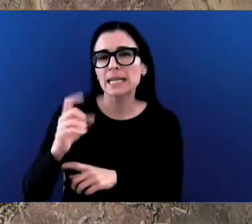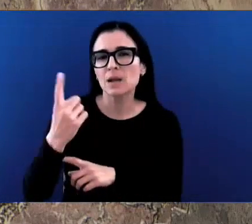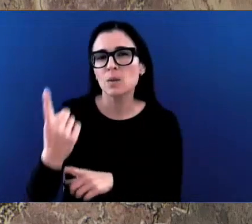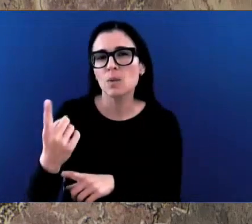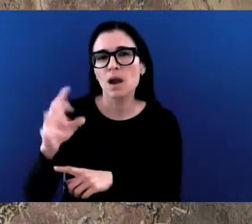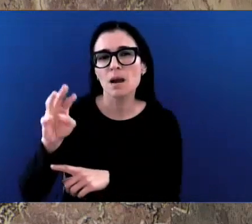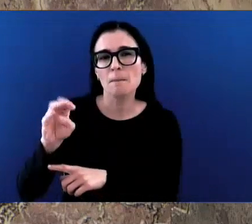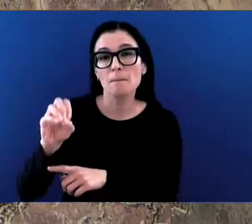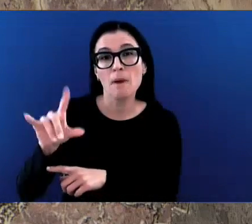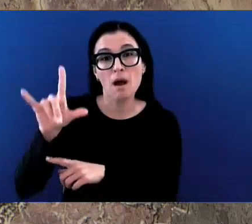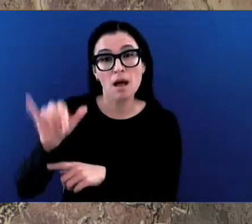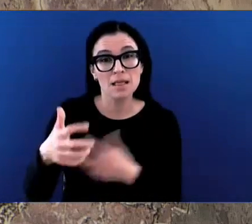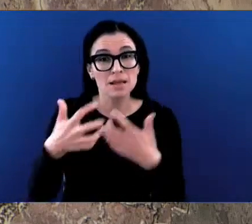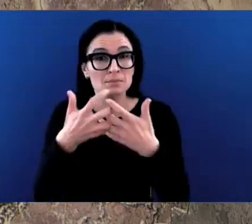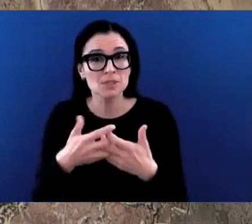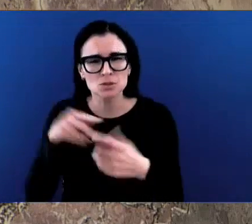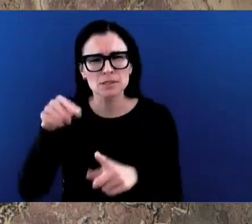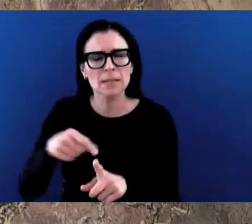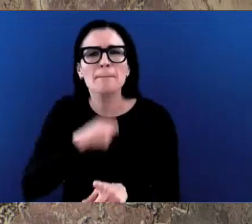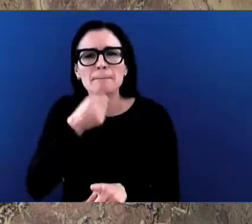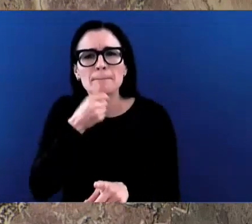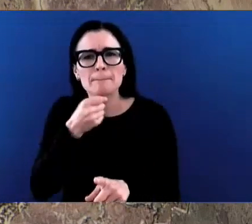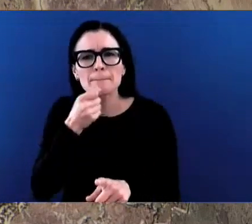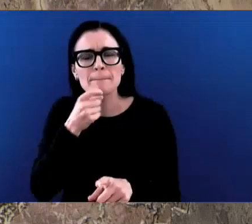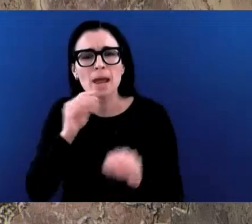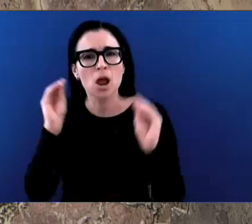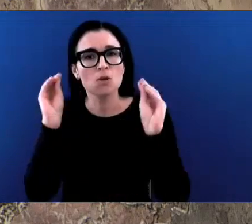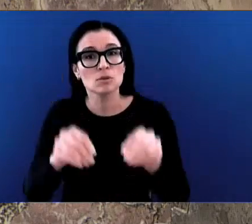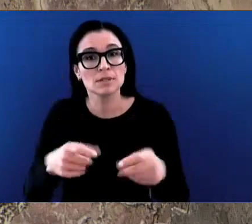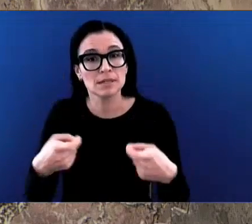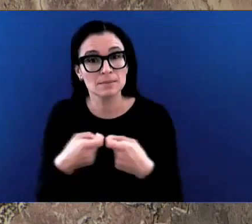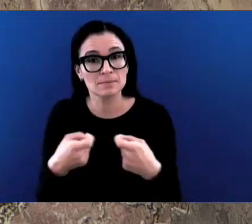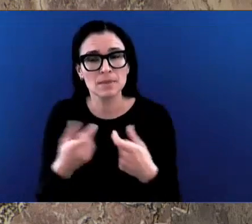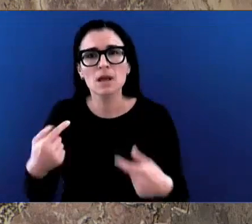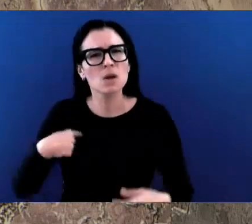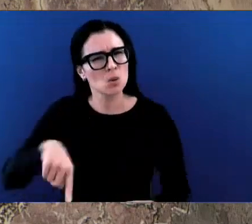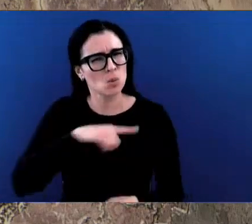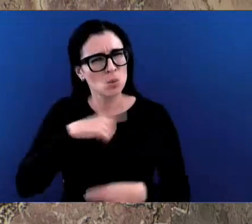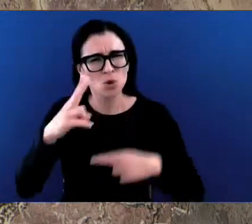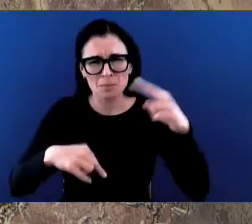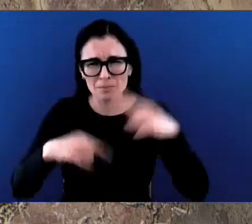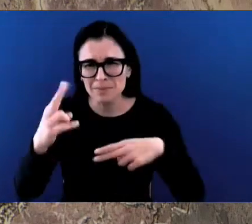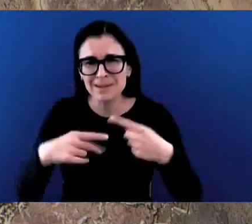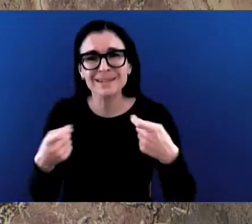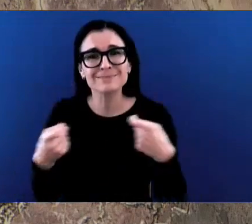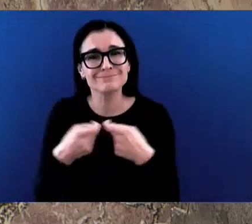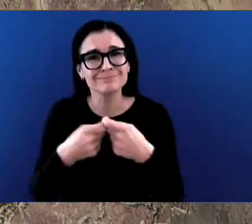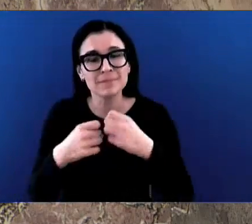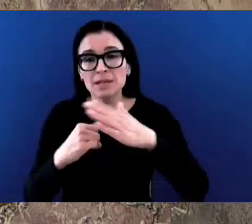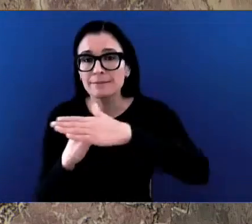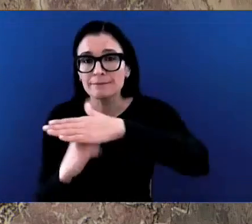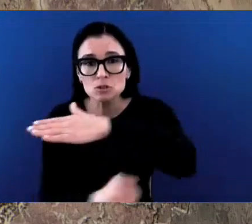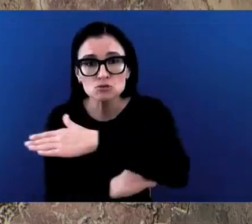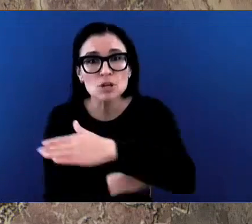our electricity infrastructure, and we are implementing the first oil and gas